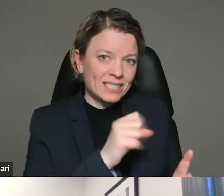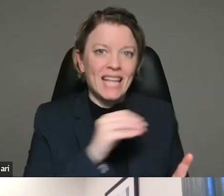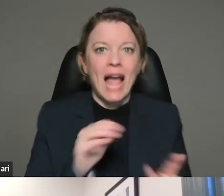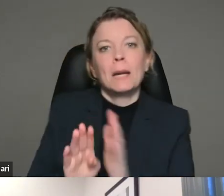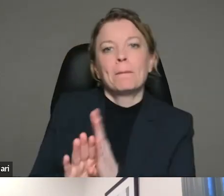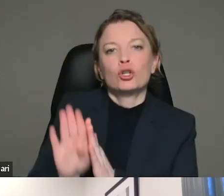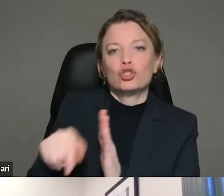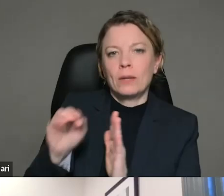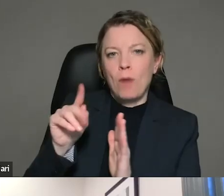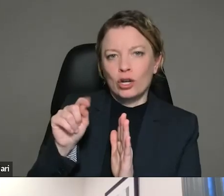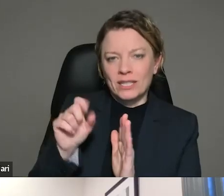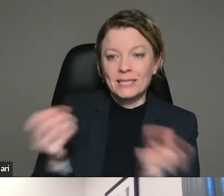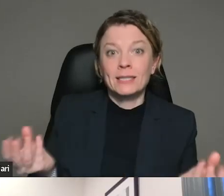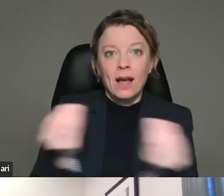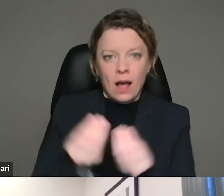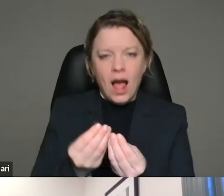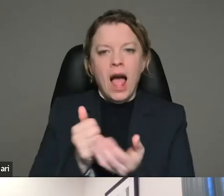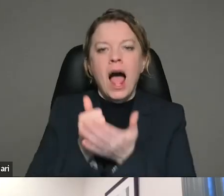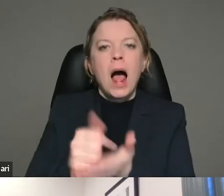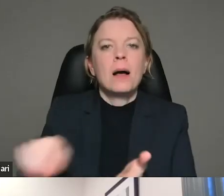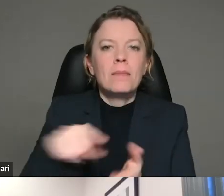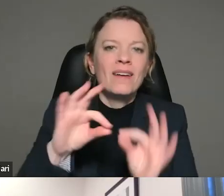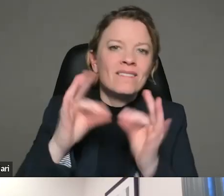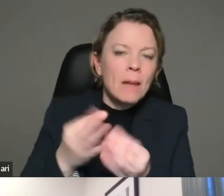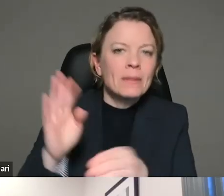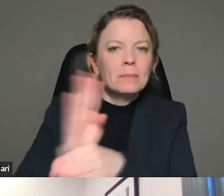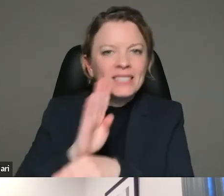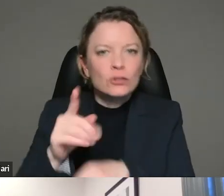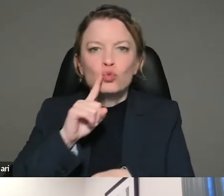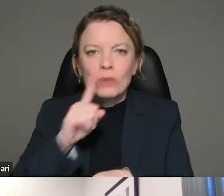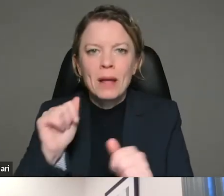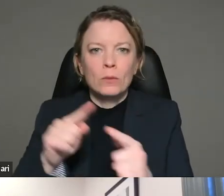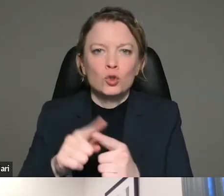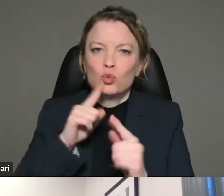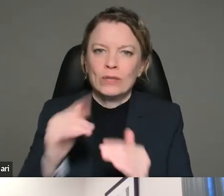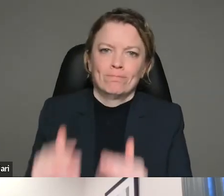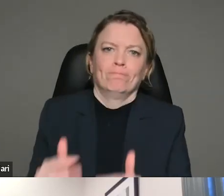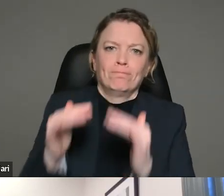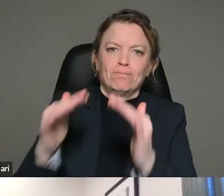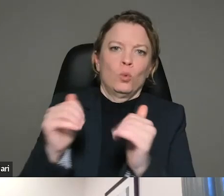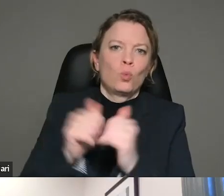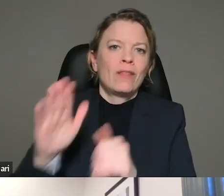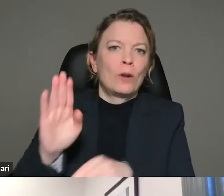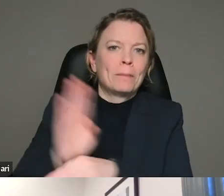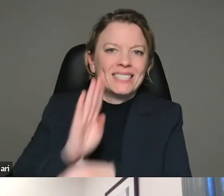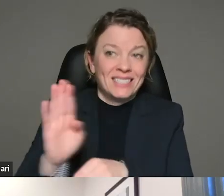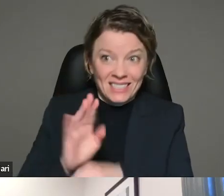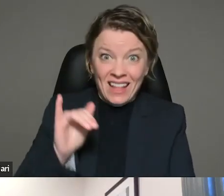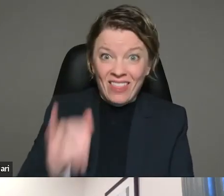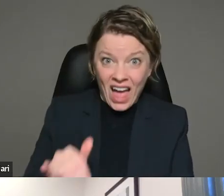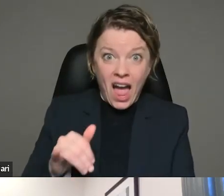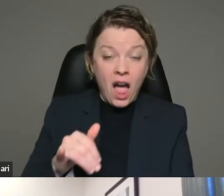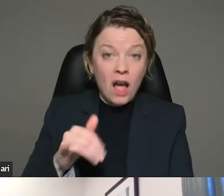in helping brands, family businesses really level up and grow to the next stage has been, for me personally, an